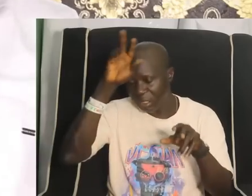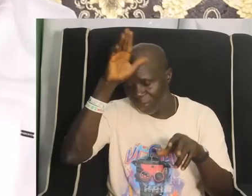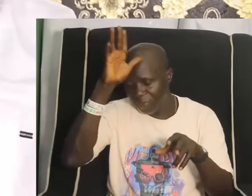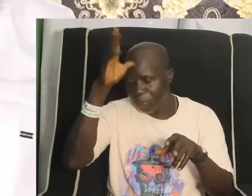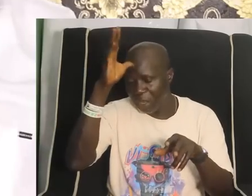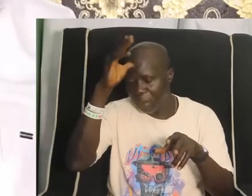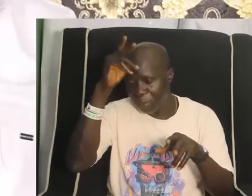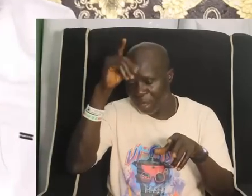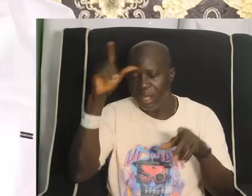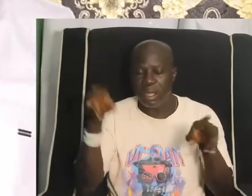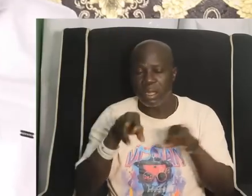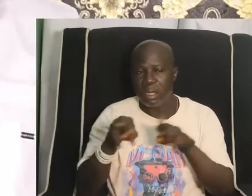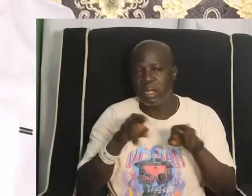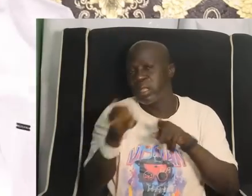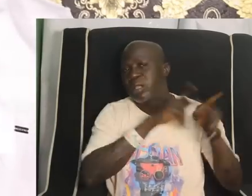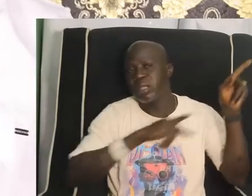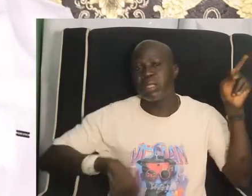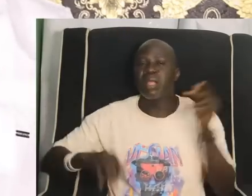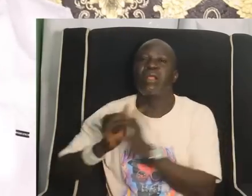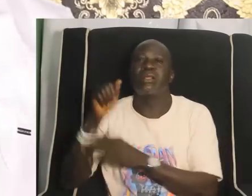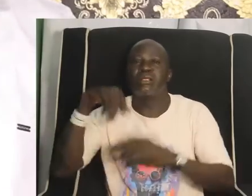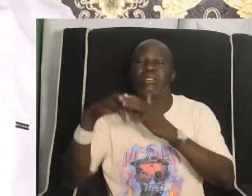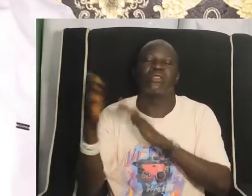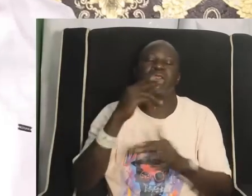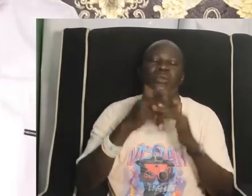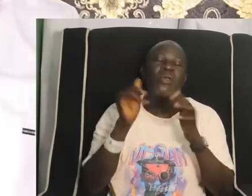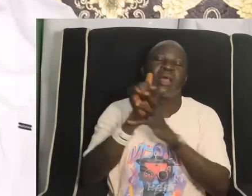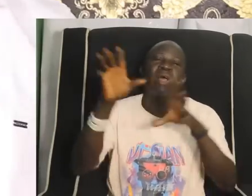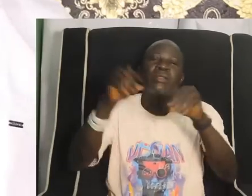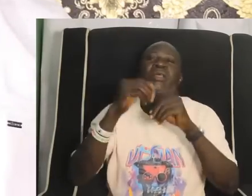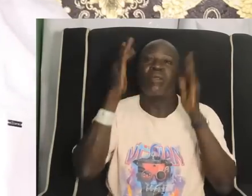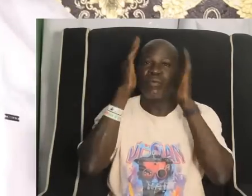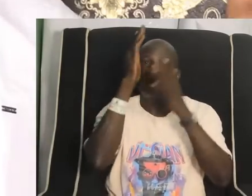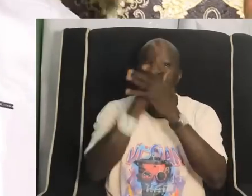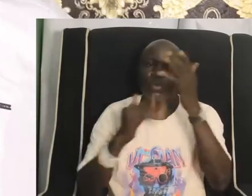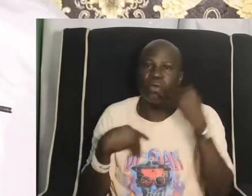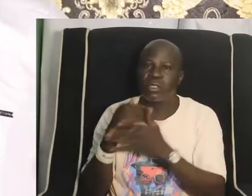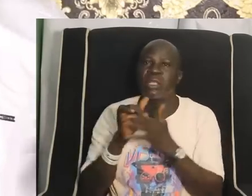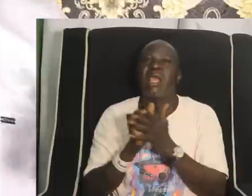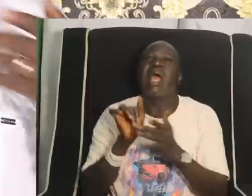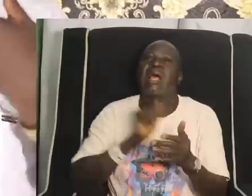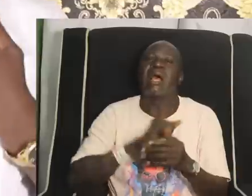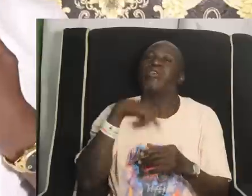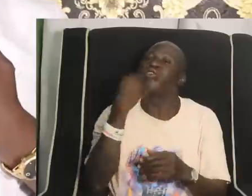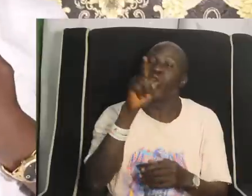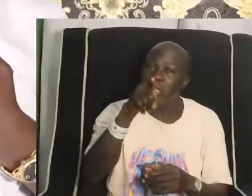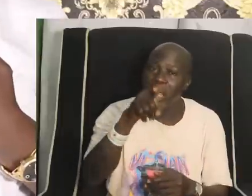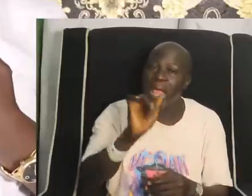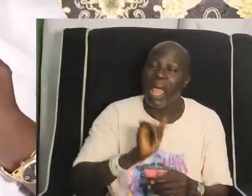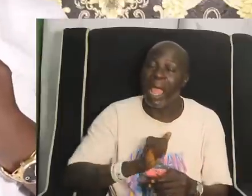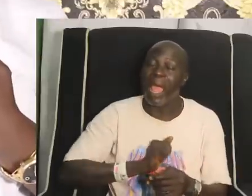Facebook. Yes, Babasebioba. Yes, Babasebioba. You see any kind of